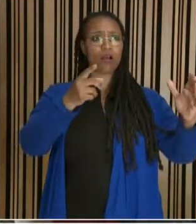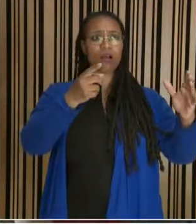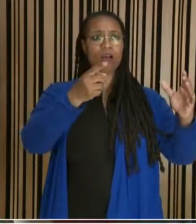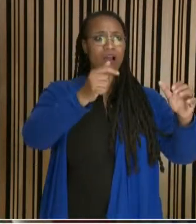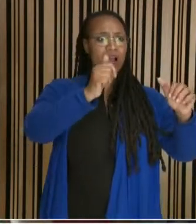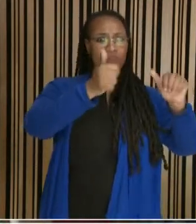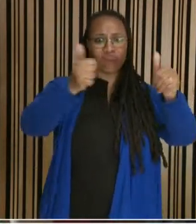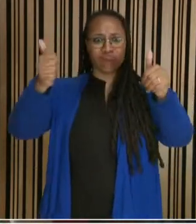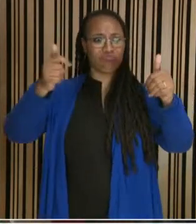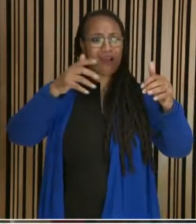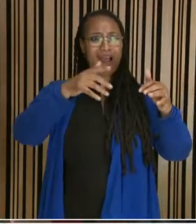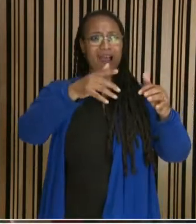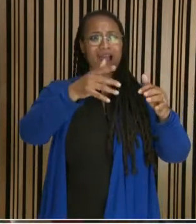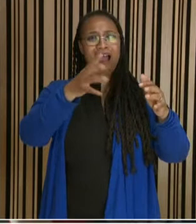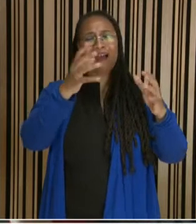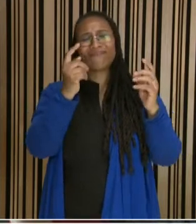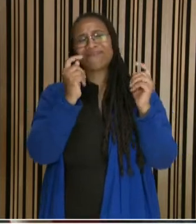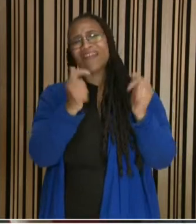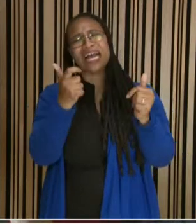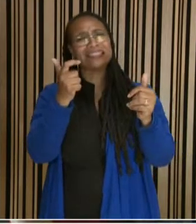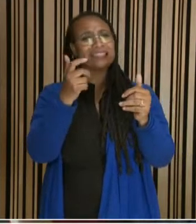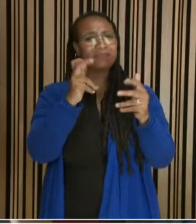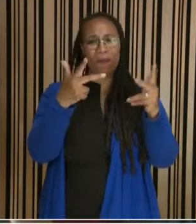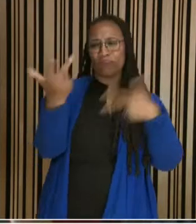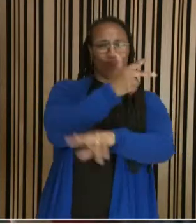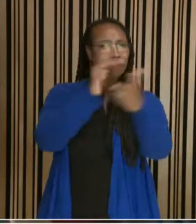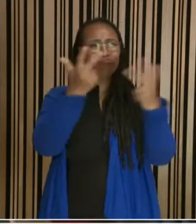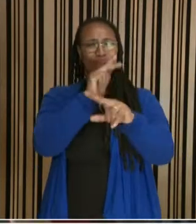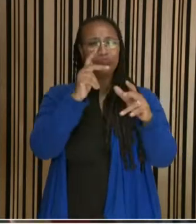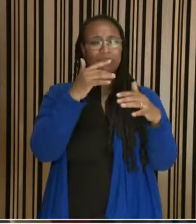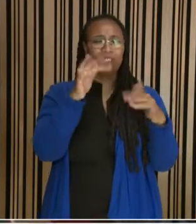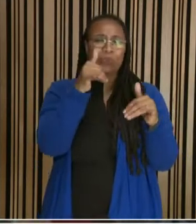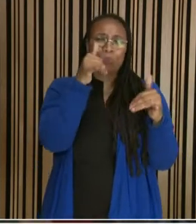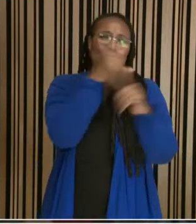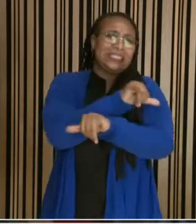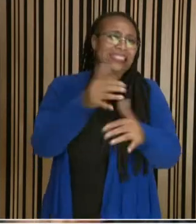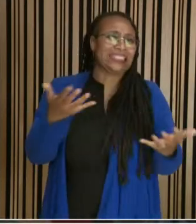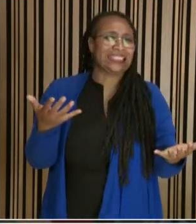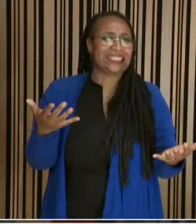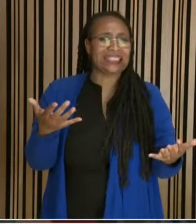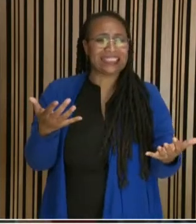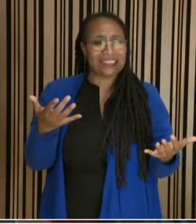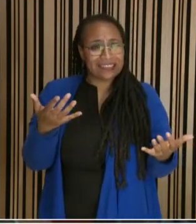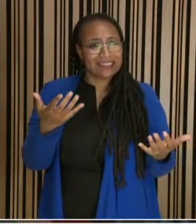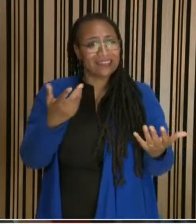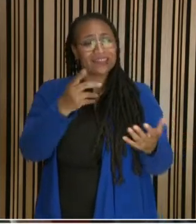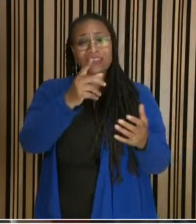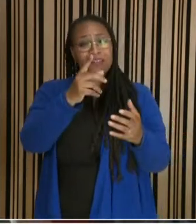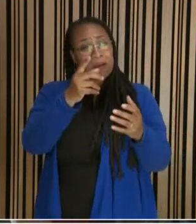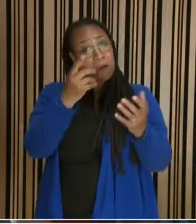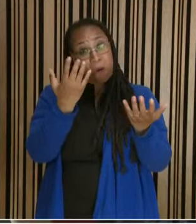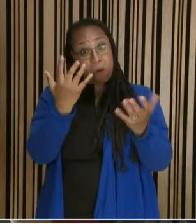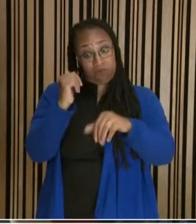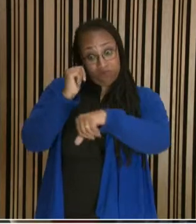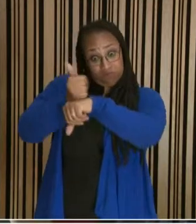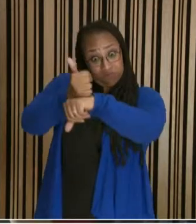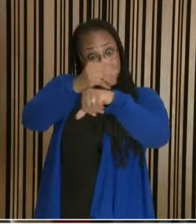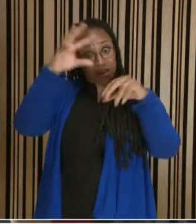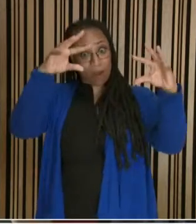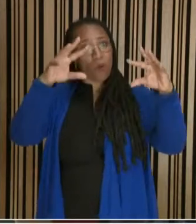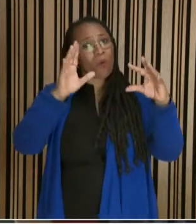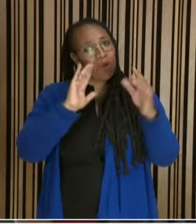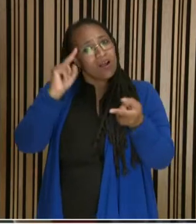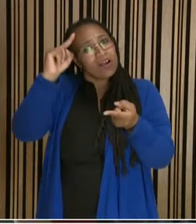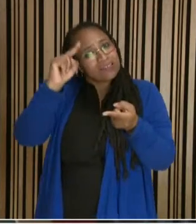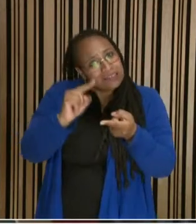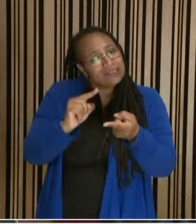know that our ATM enforcement has shown benefits over the years that we've been involved in it. And I